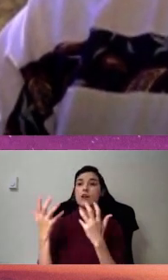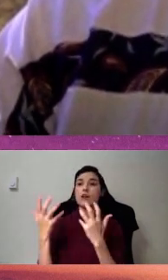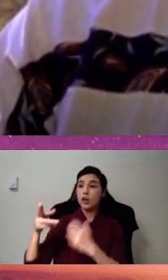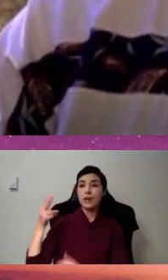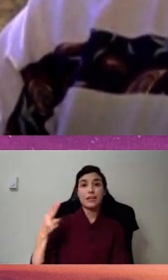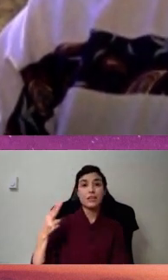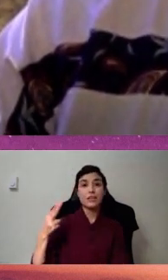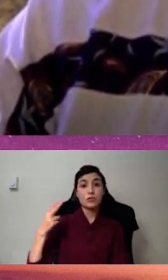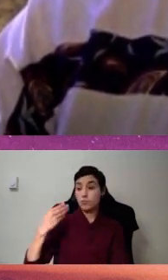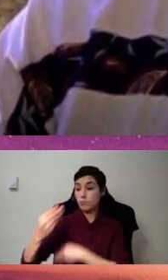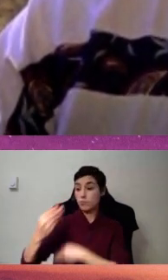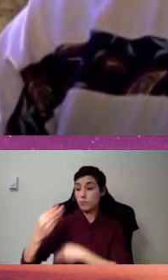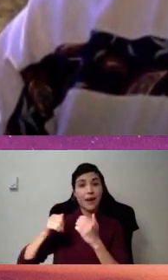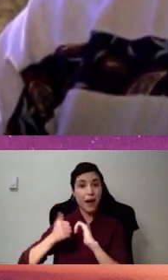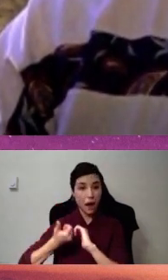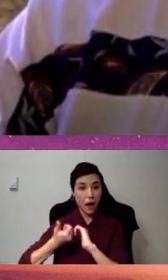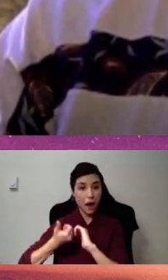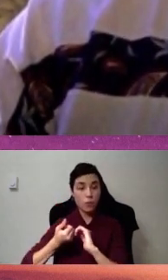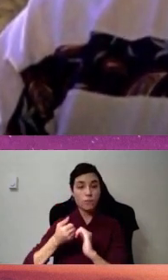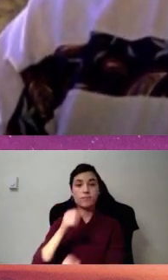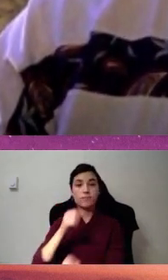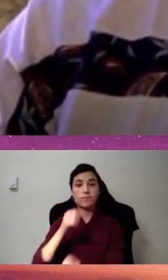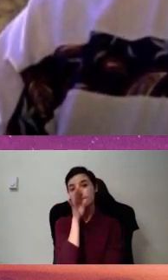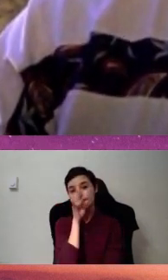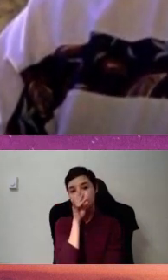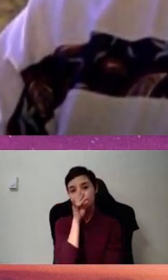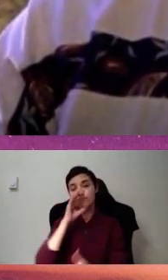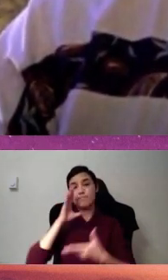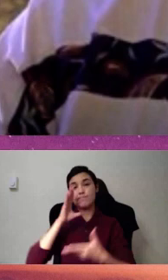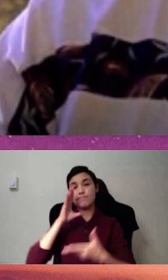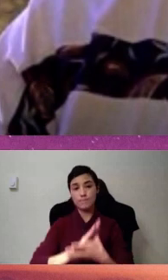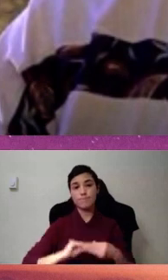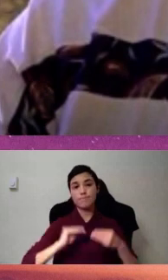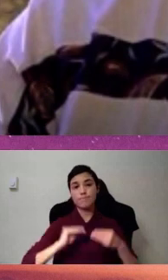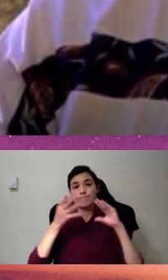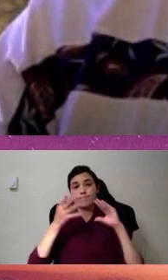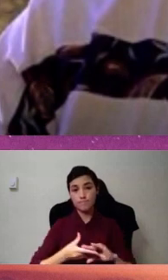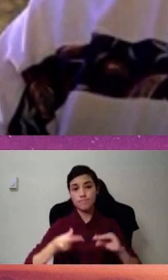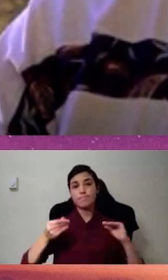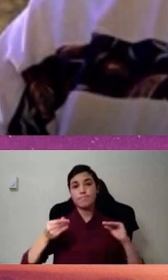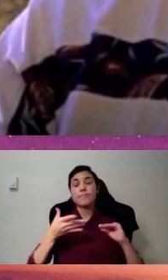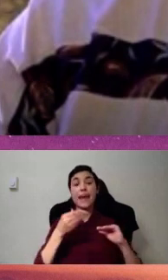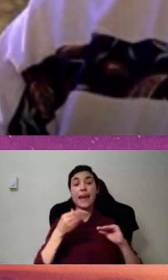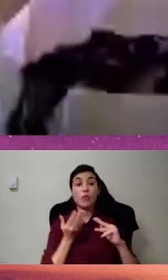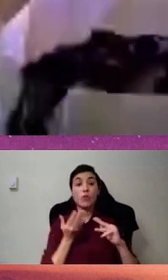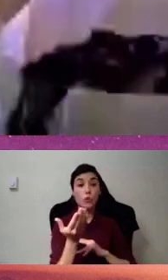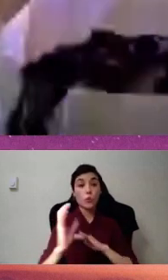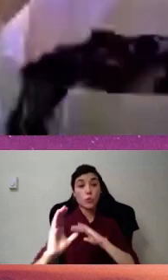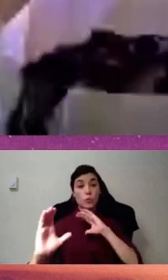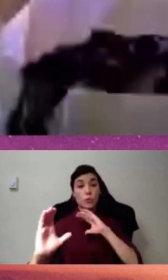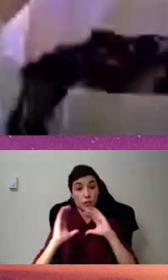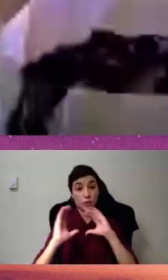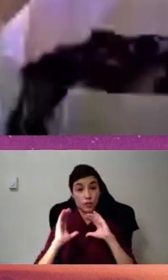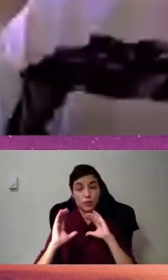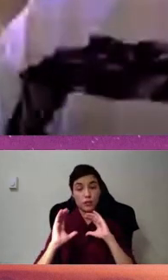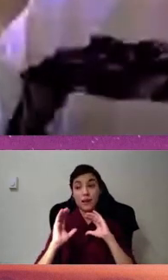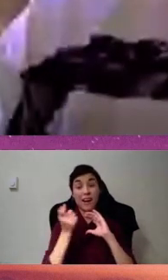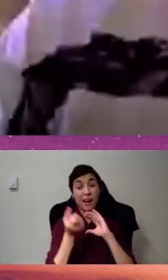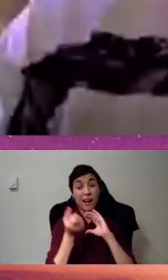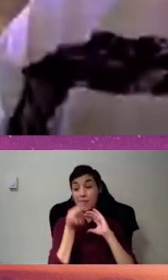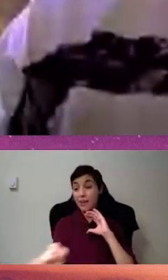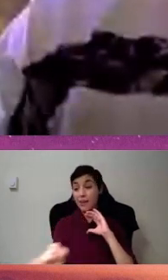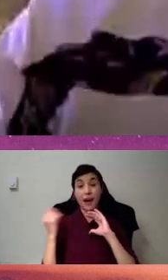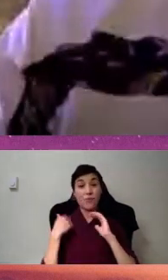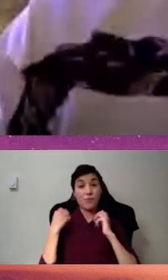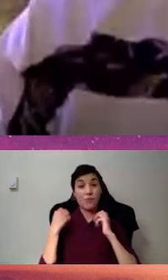and it's passed through, through communication, and that Indigenous peoples have many forms of communication